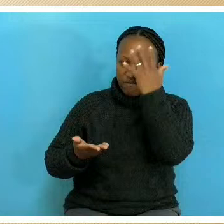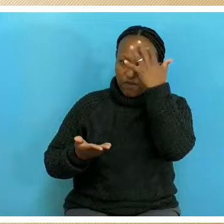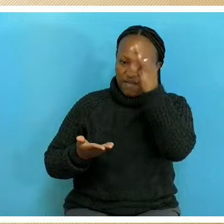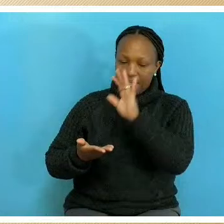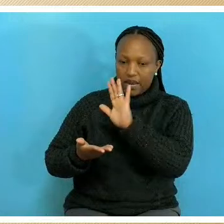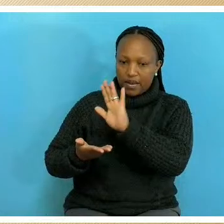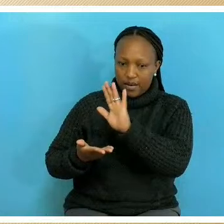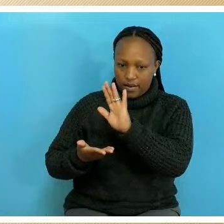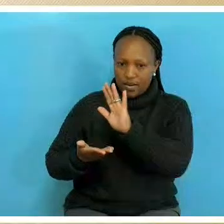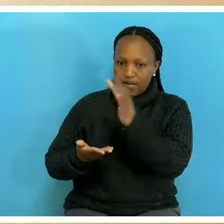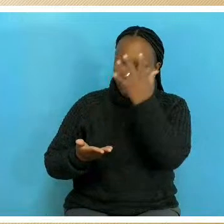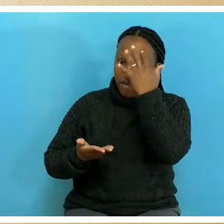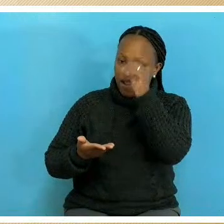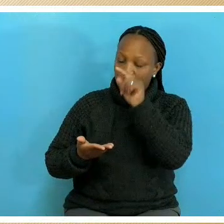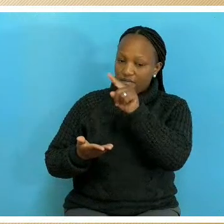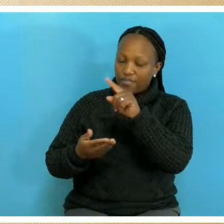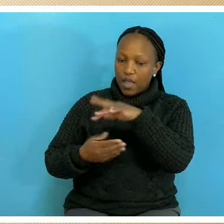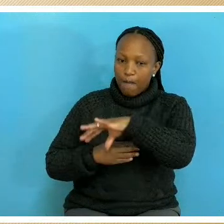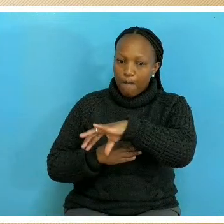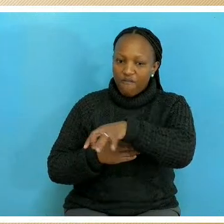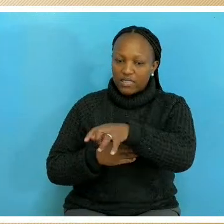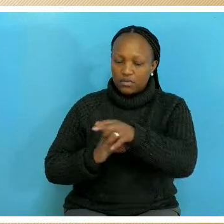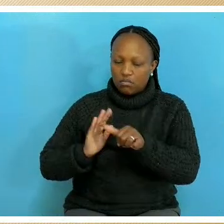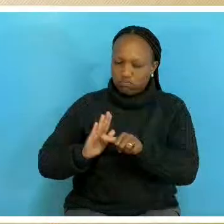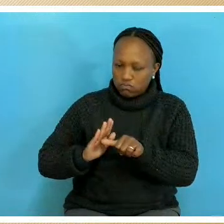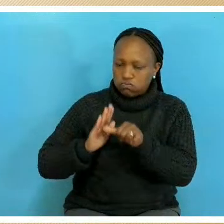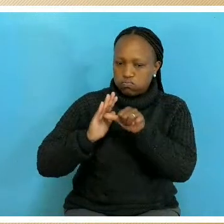government provincial priorities.